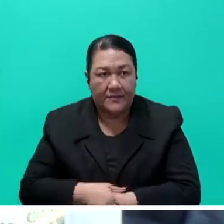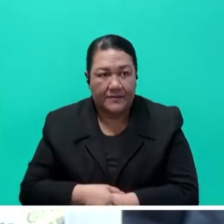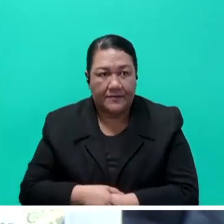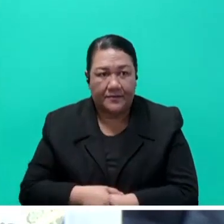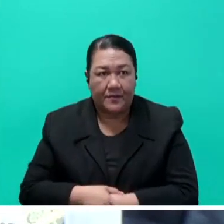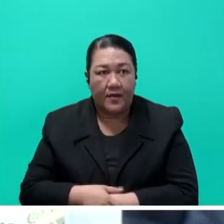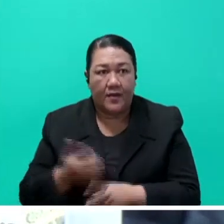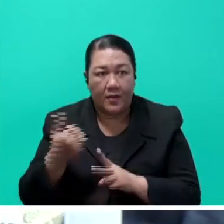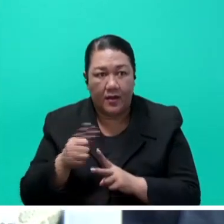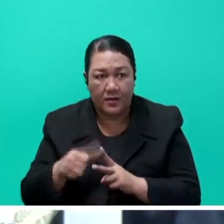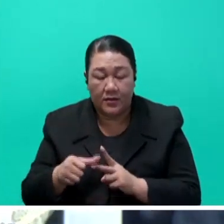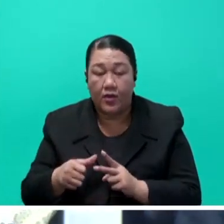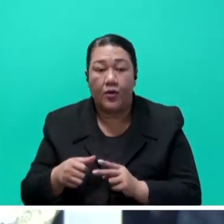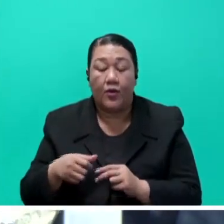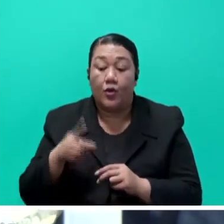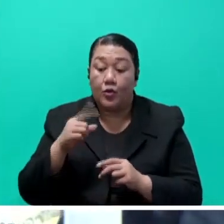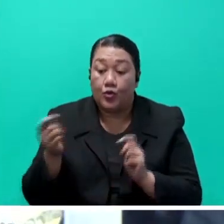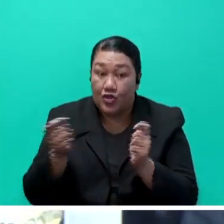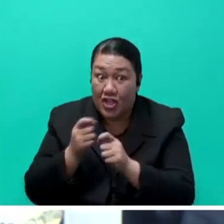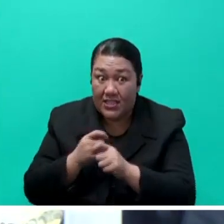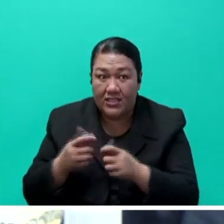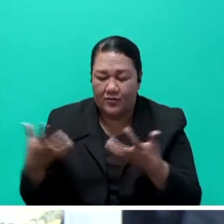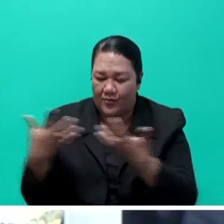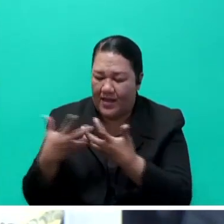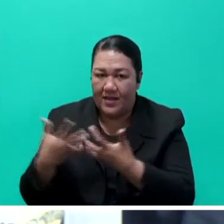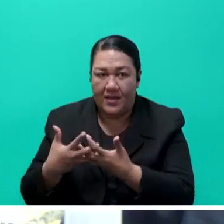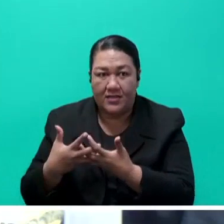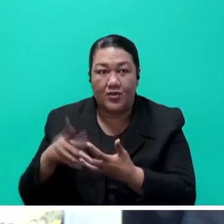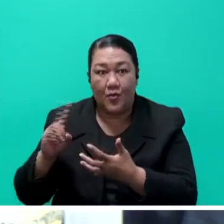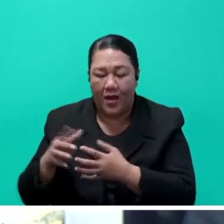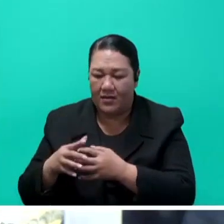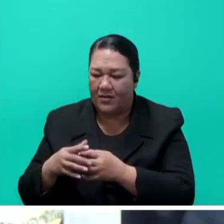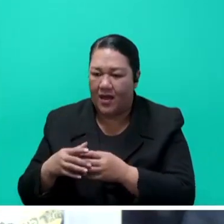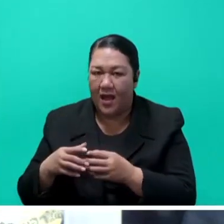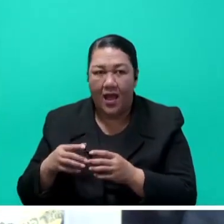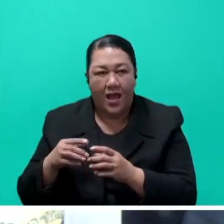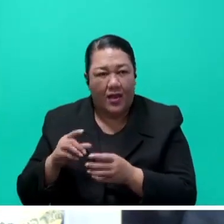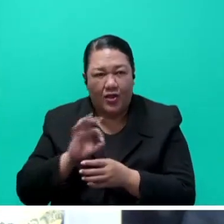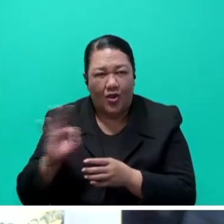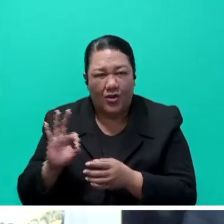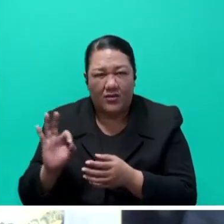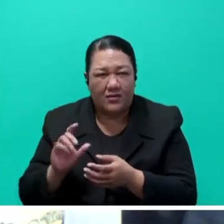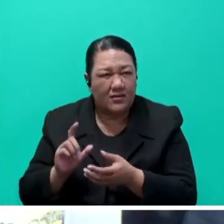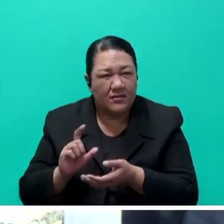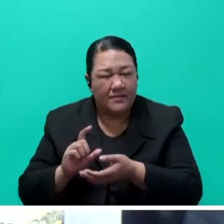to have more environmentally friendly systems in the process in the mills to reduce our carbon footprint as